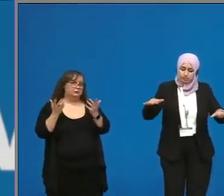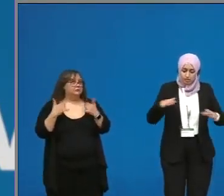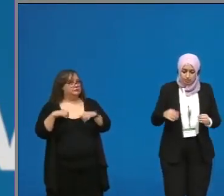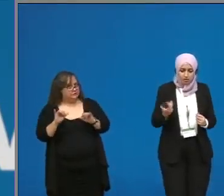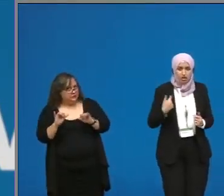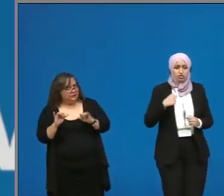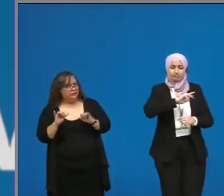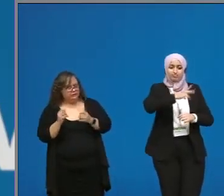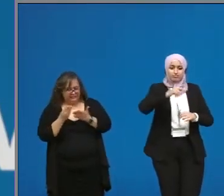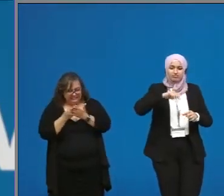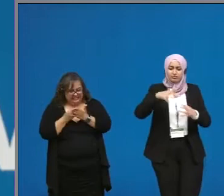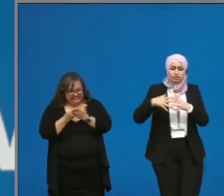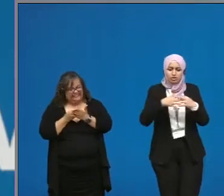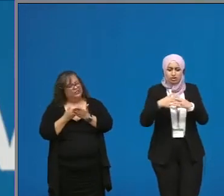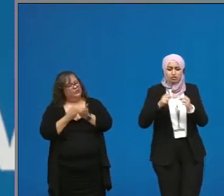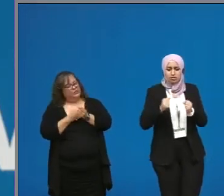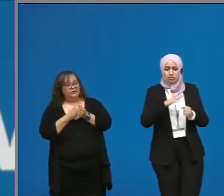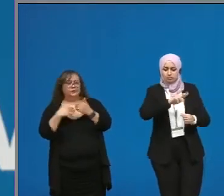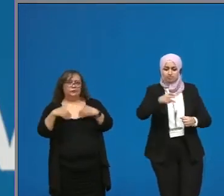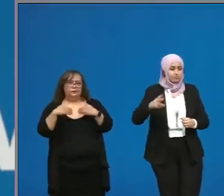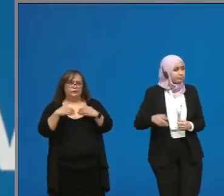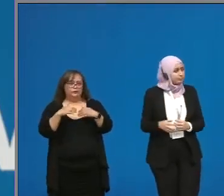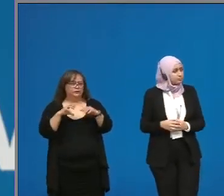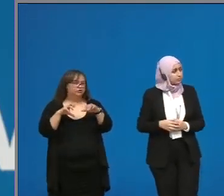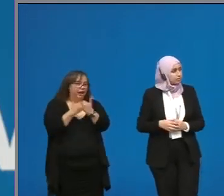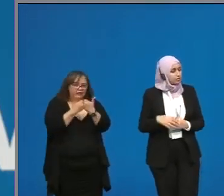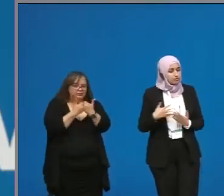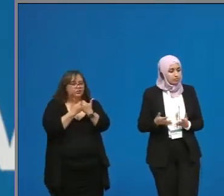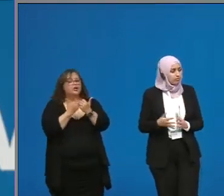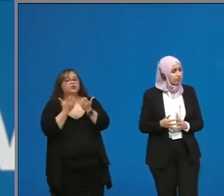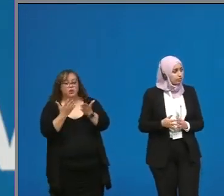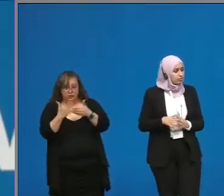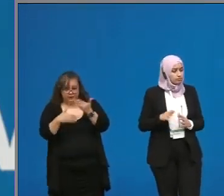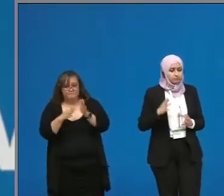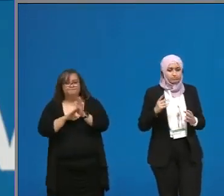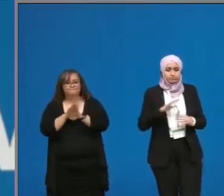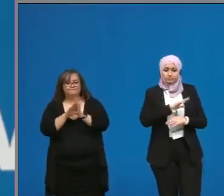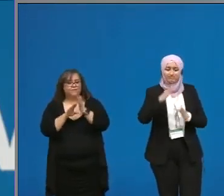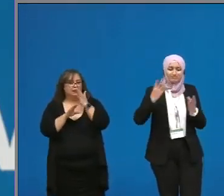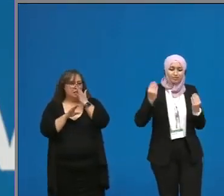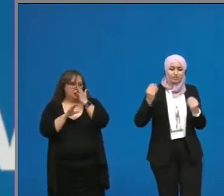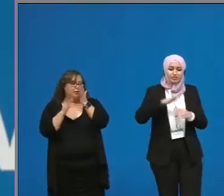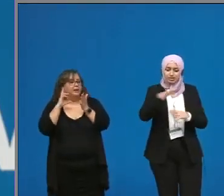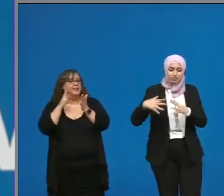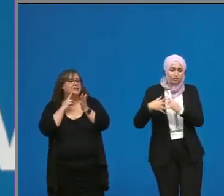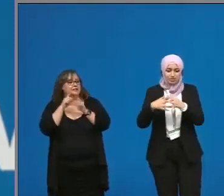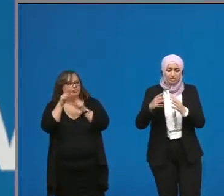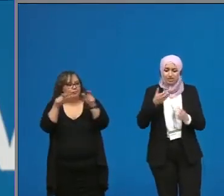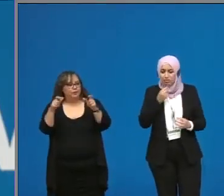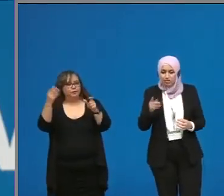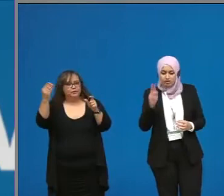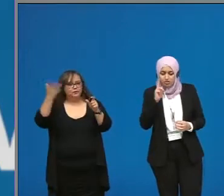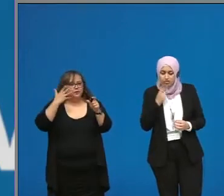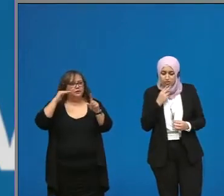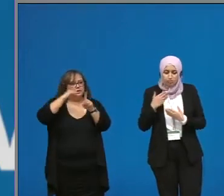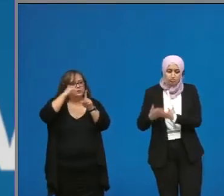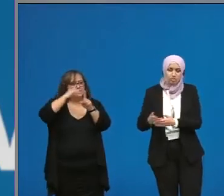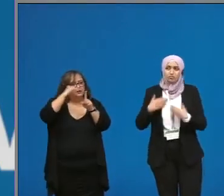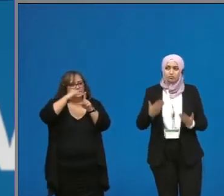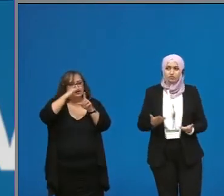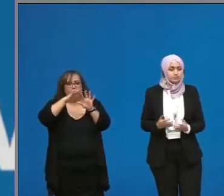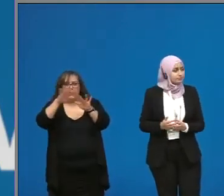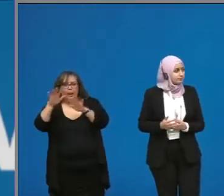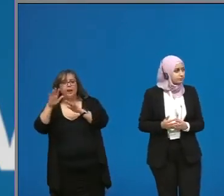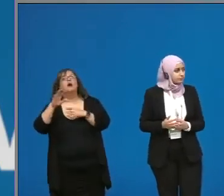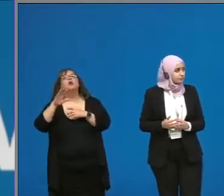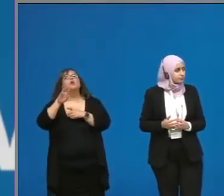Where was I? Yes, so we developed, of course, deaf people started telling us about the news, about websites, about all of that, so we developed